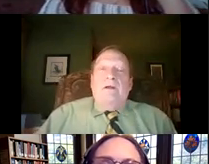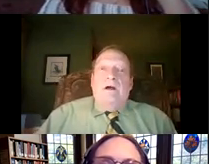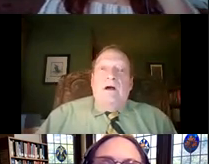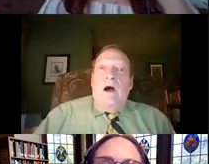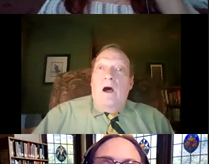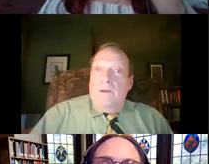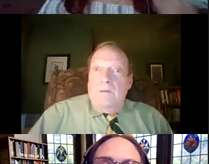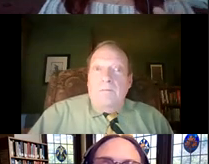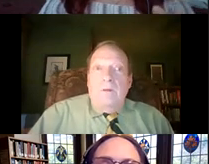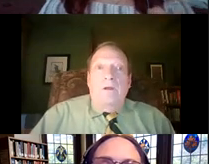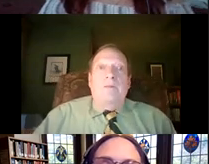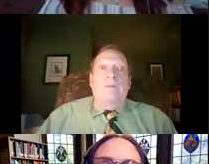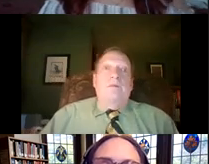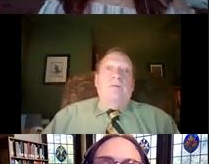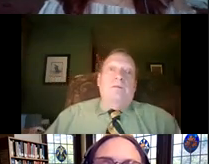had